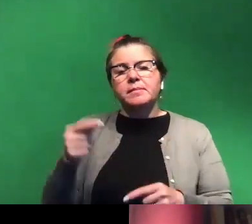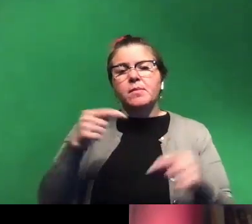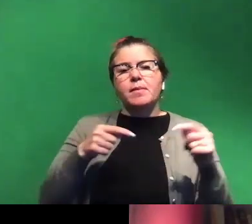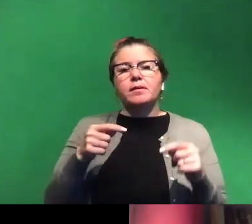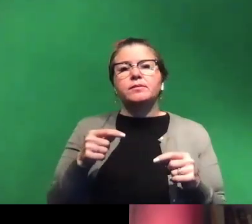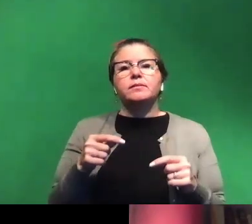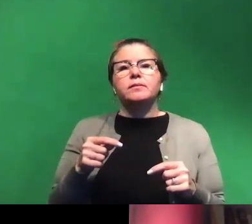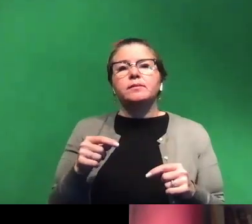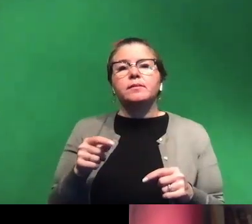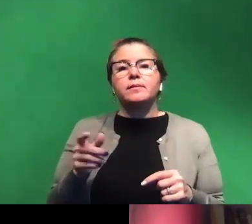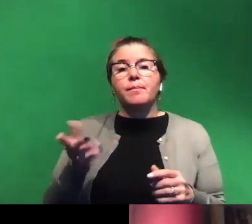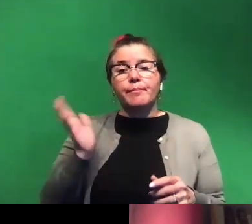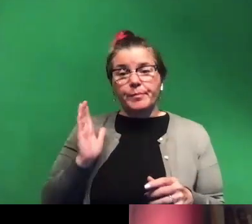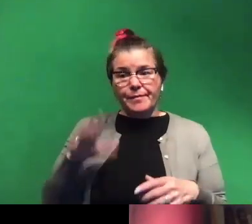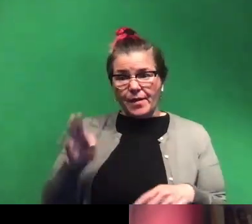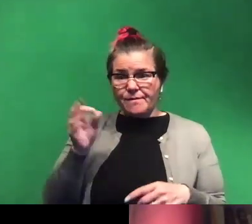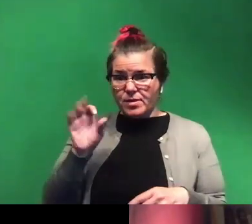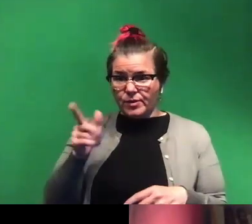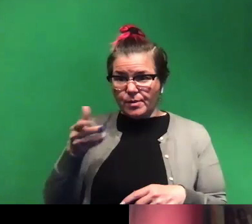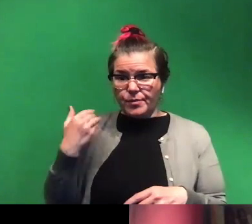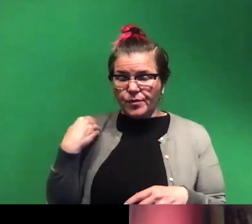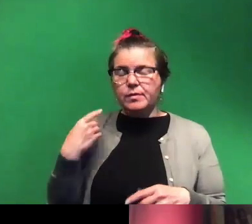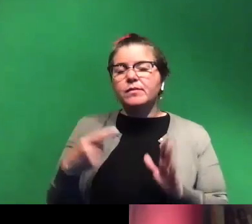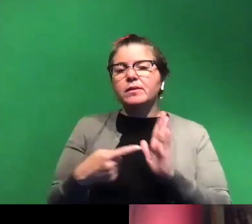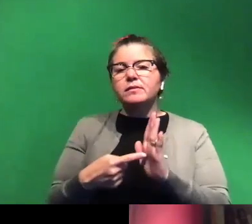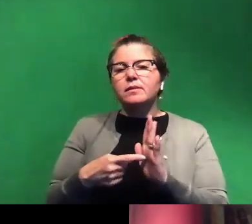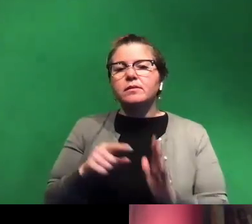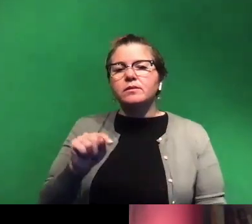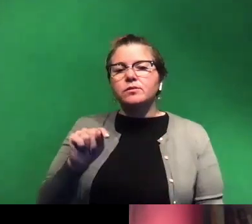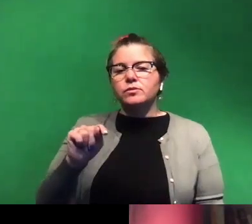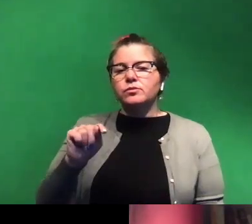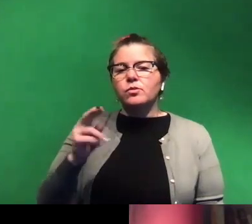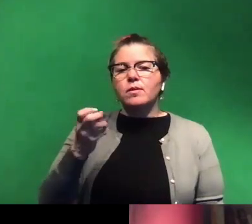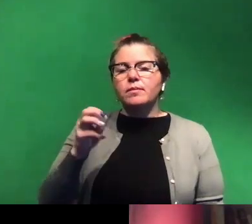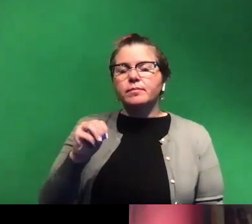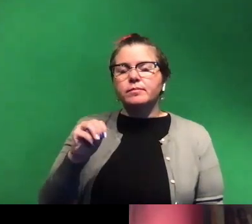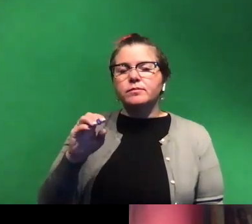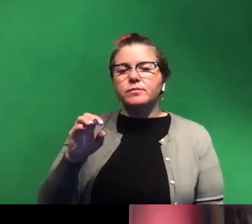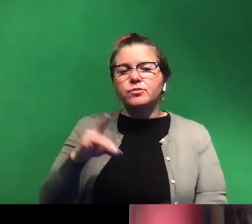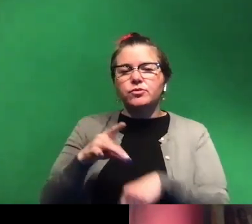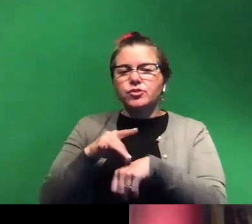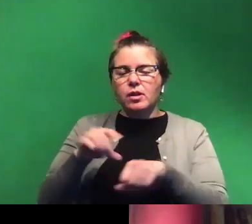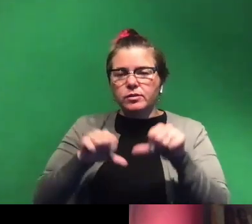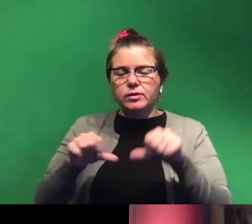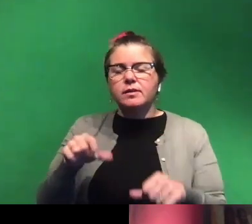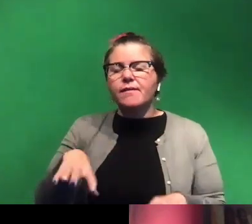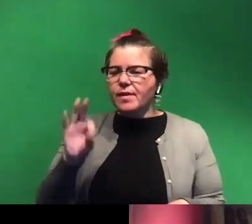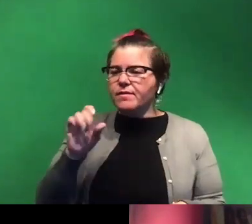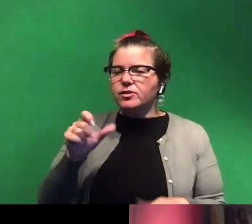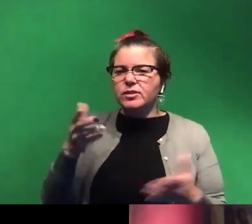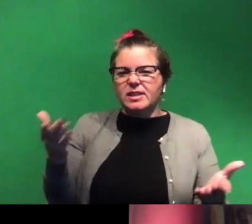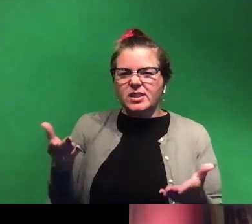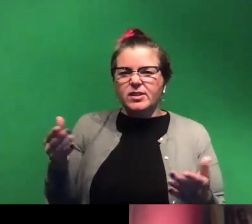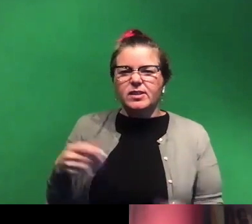has yielded fossils before. Sometimes, for example, like petroleum geologists will have in their notes like, oh, I found fossils here, but they're not really